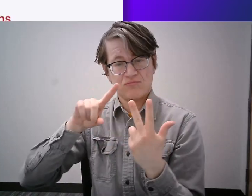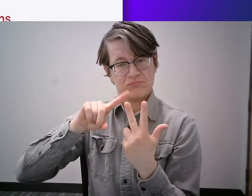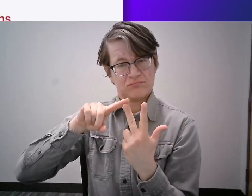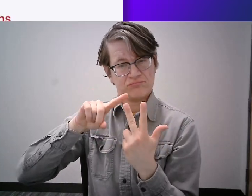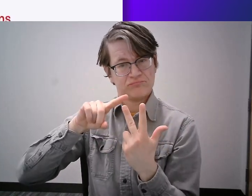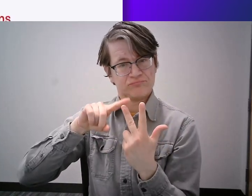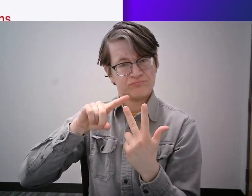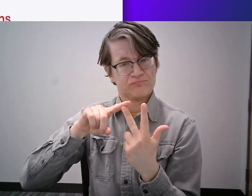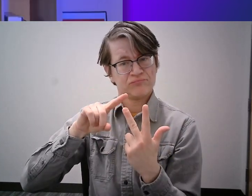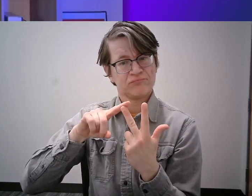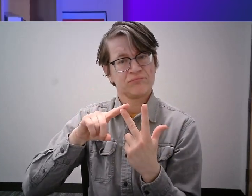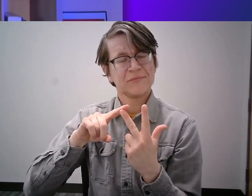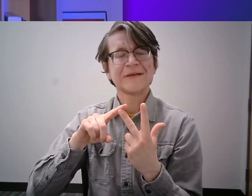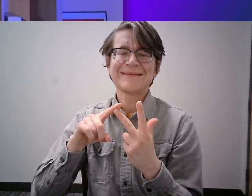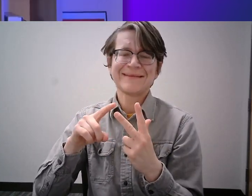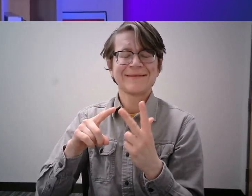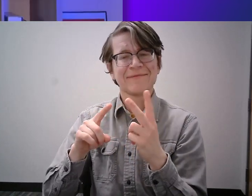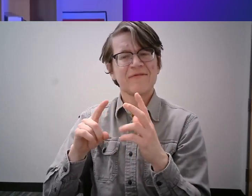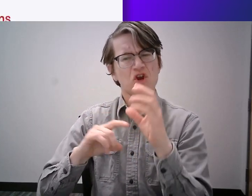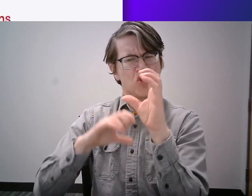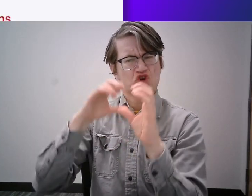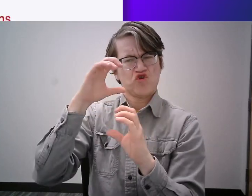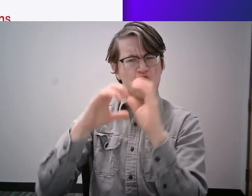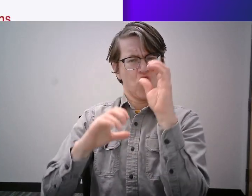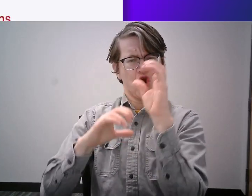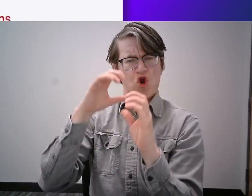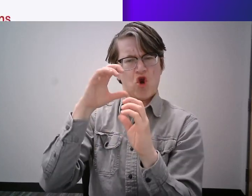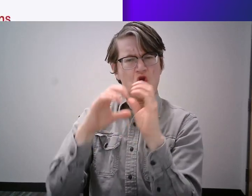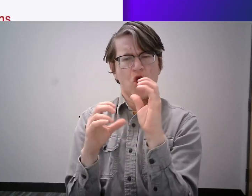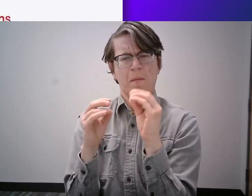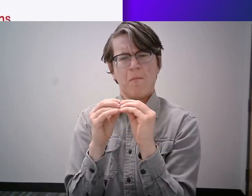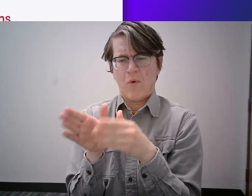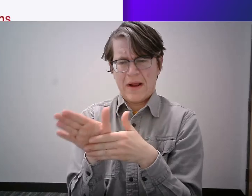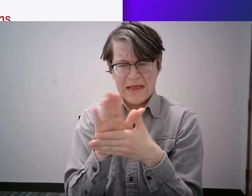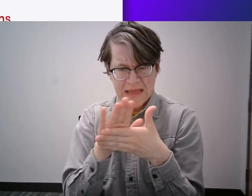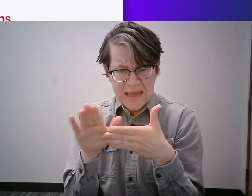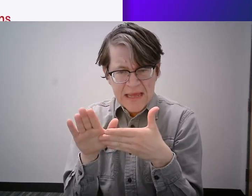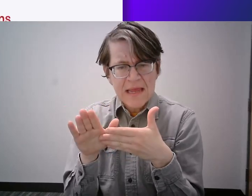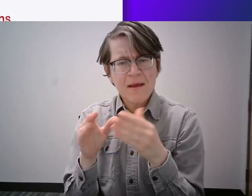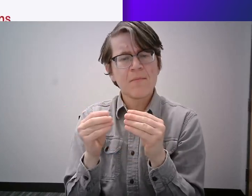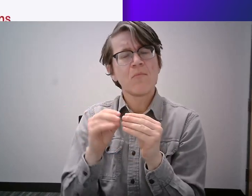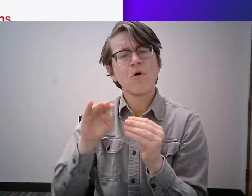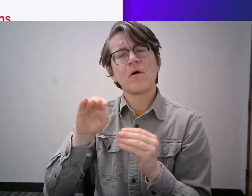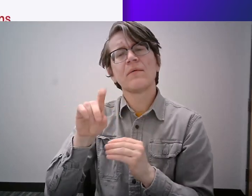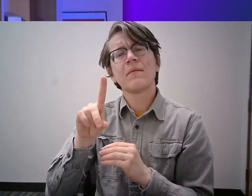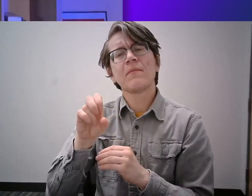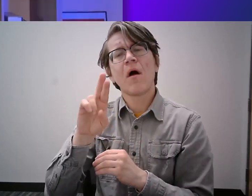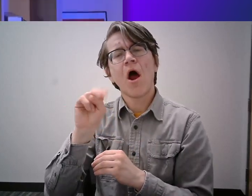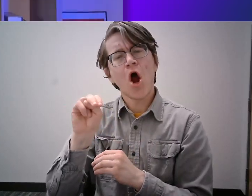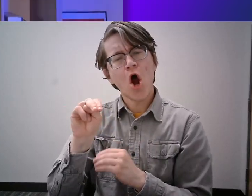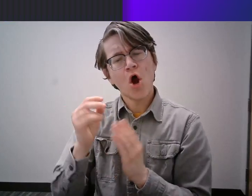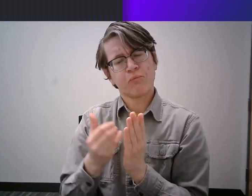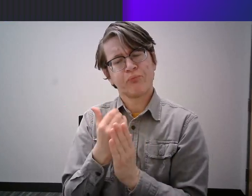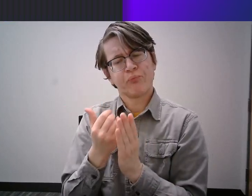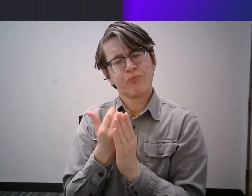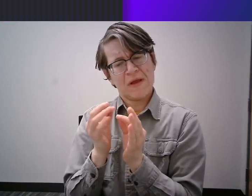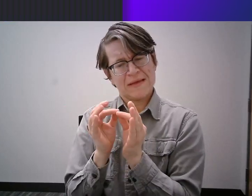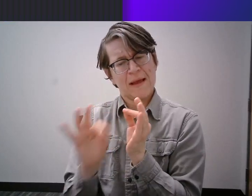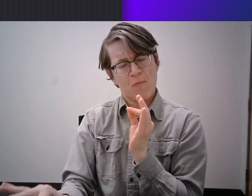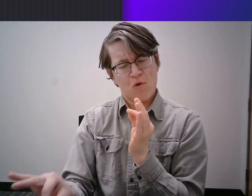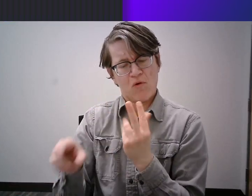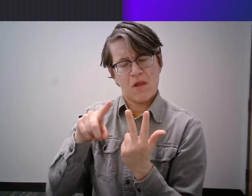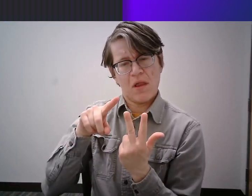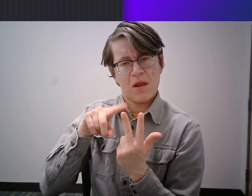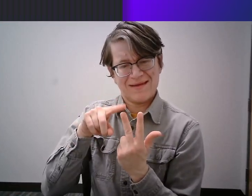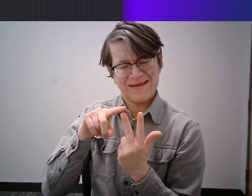very constructed. And this might create a clean, modern and simple appearance. Moving on to the next